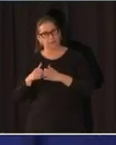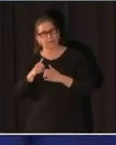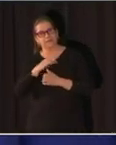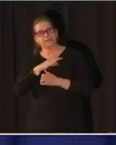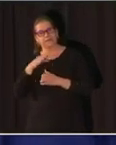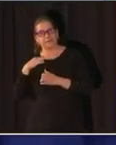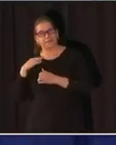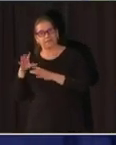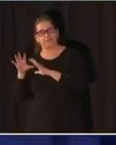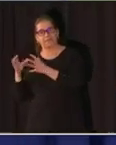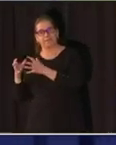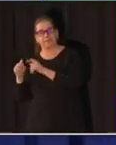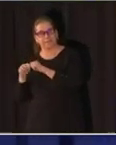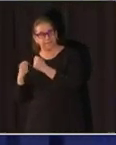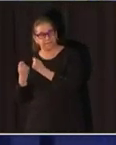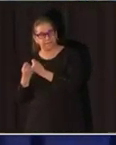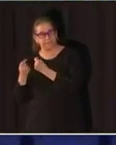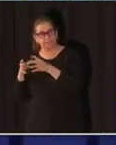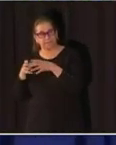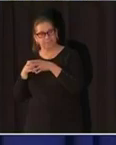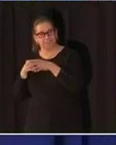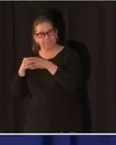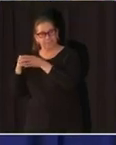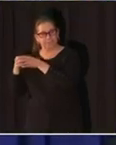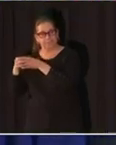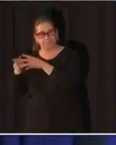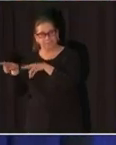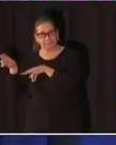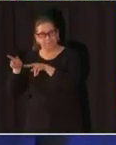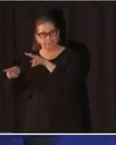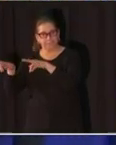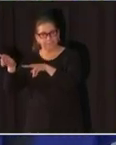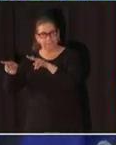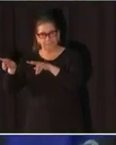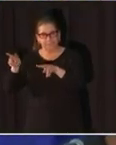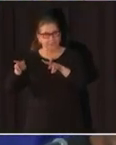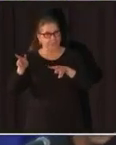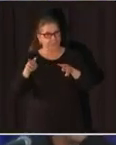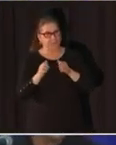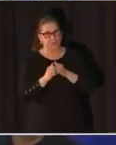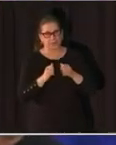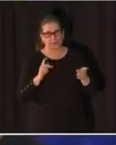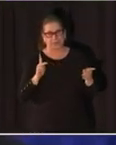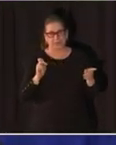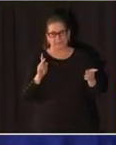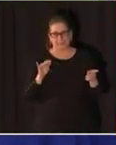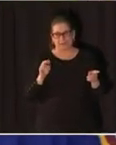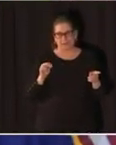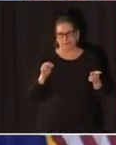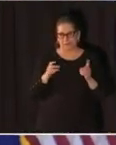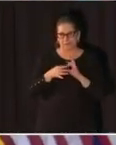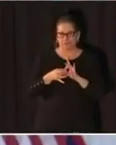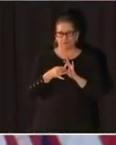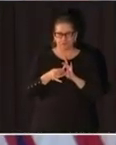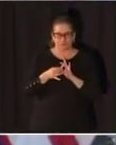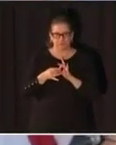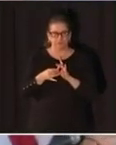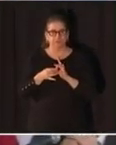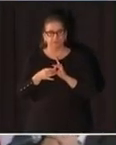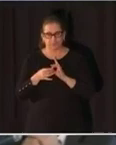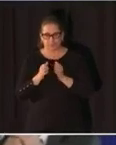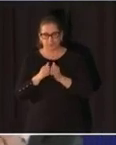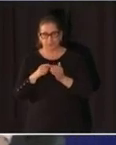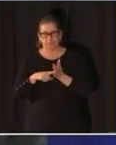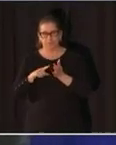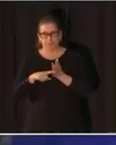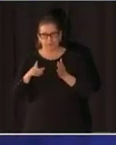the jail. So Kevin can say a little bit more. We've been fully cooperative with the inspectors. They spent the weekend there. They have confidential conversations